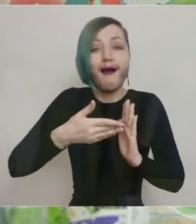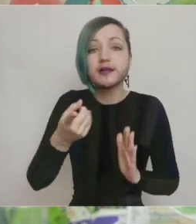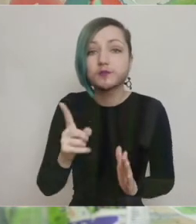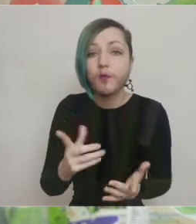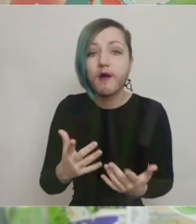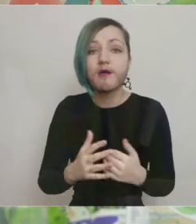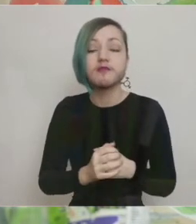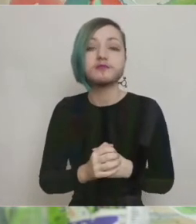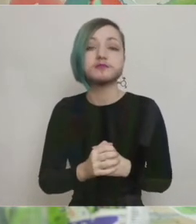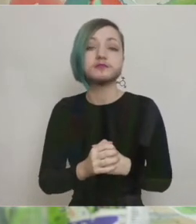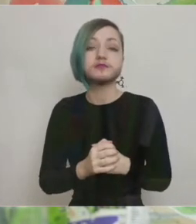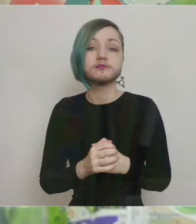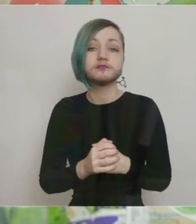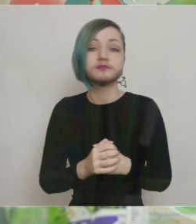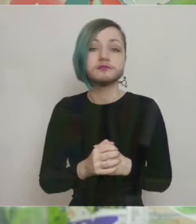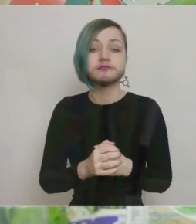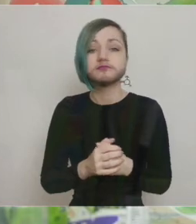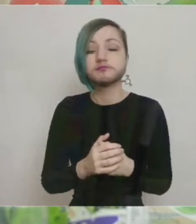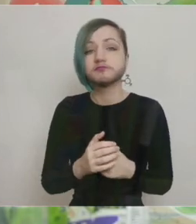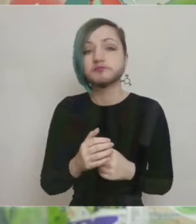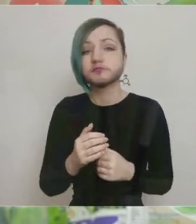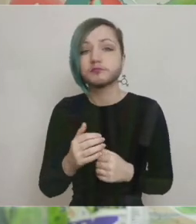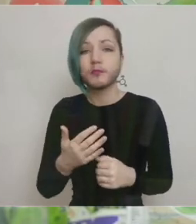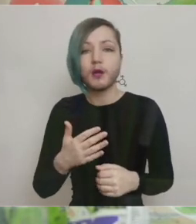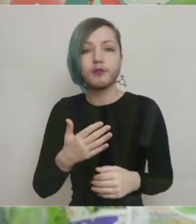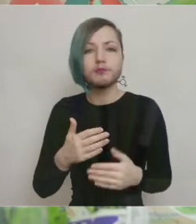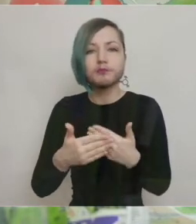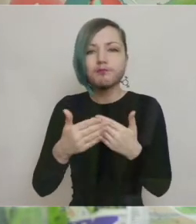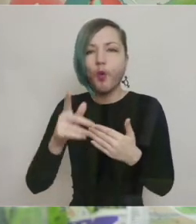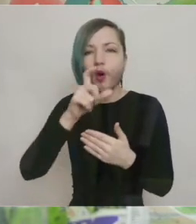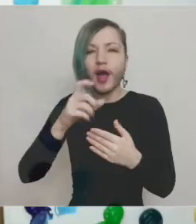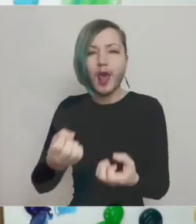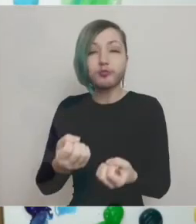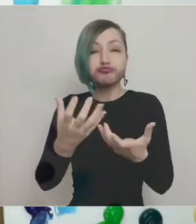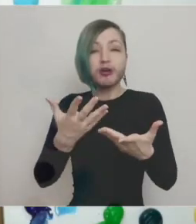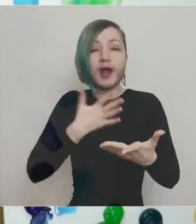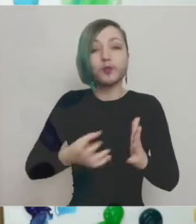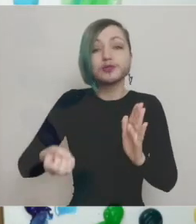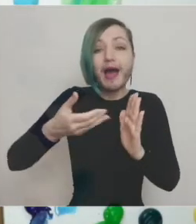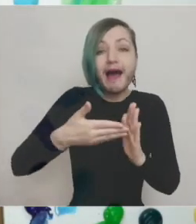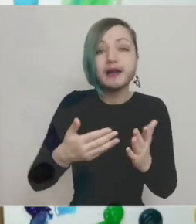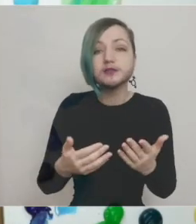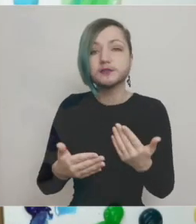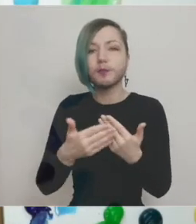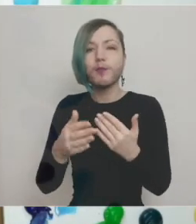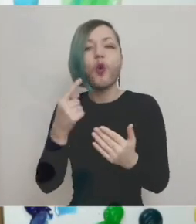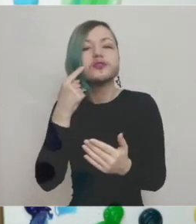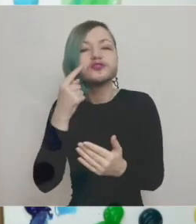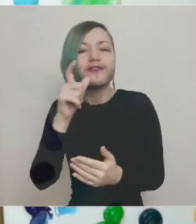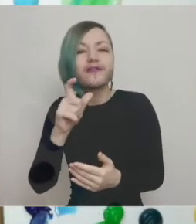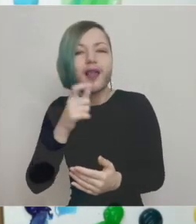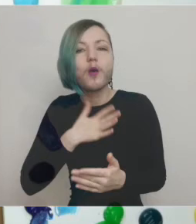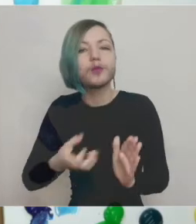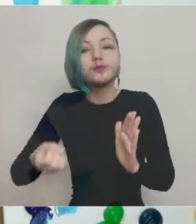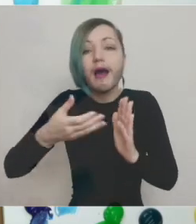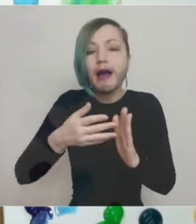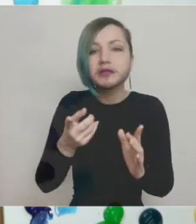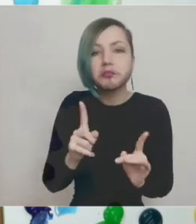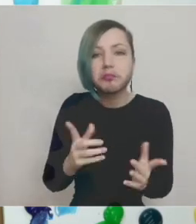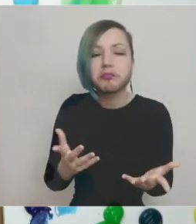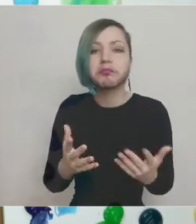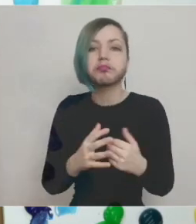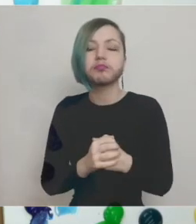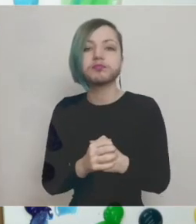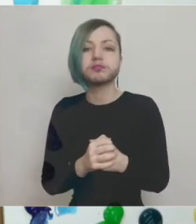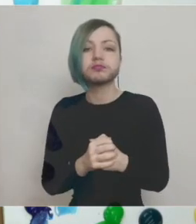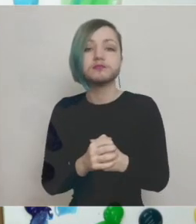in, if you want to add more vibrant colors, softer colors. And a lot of just